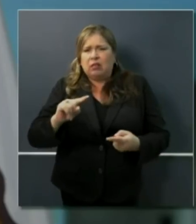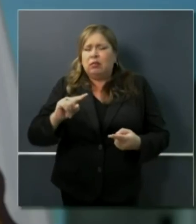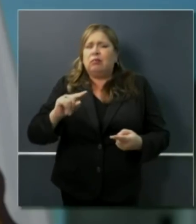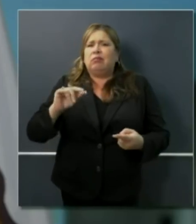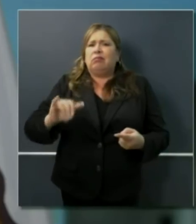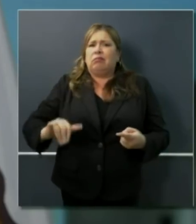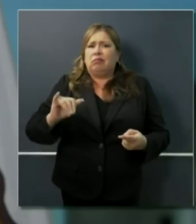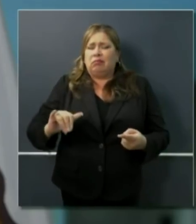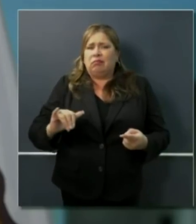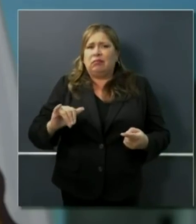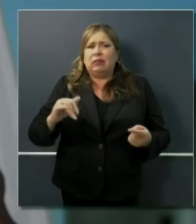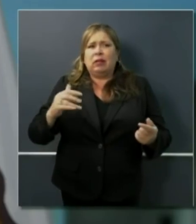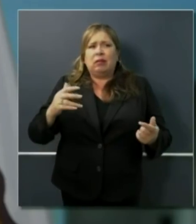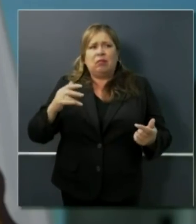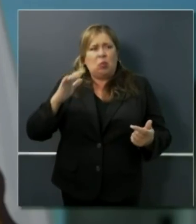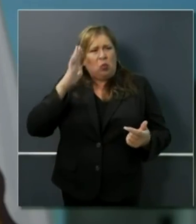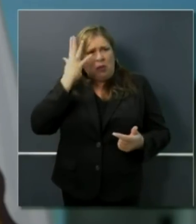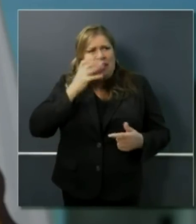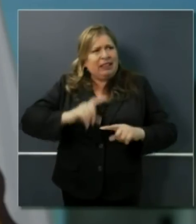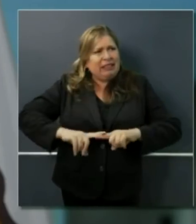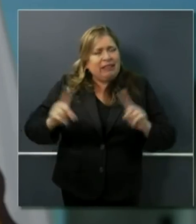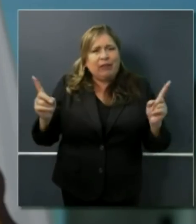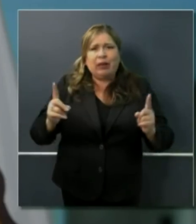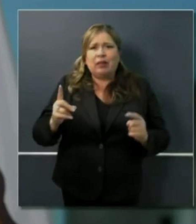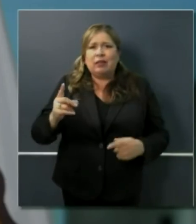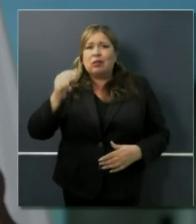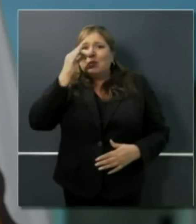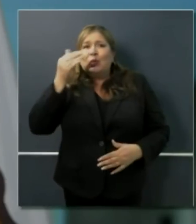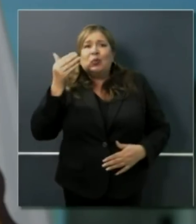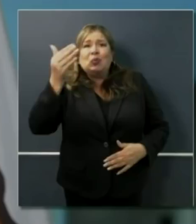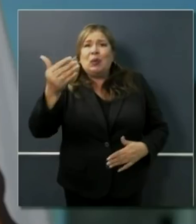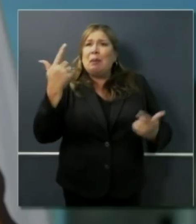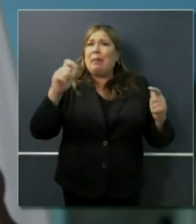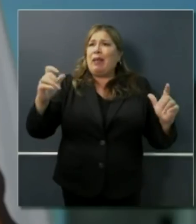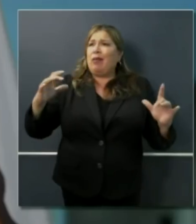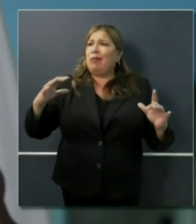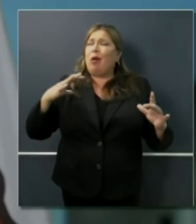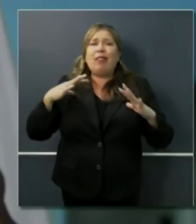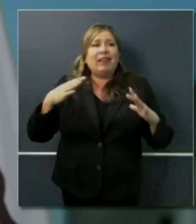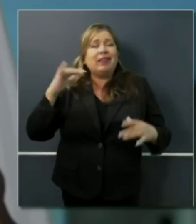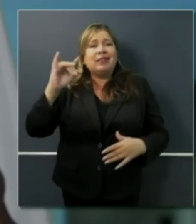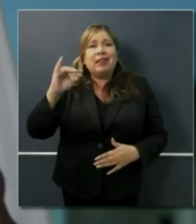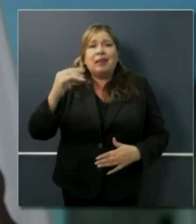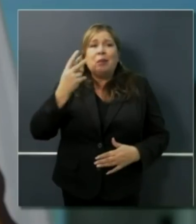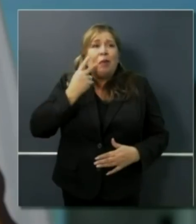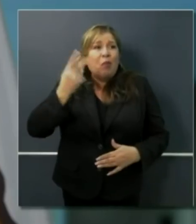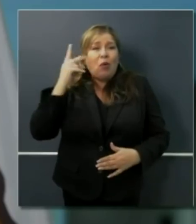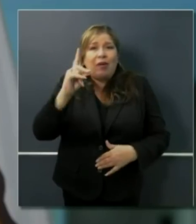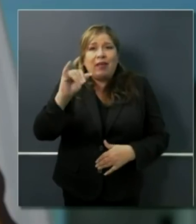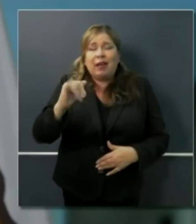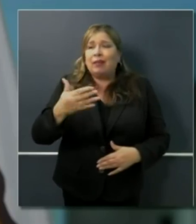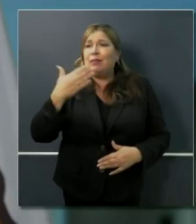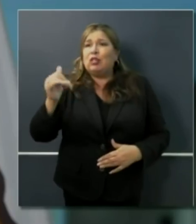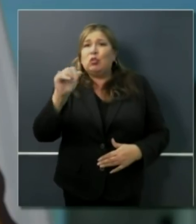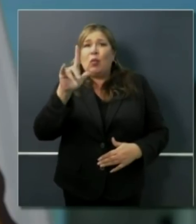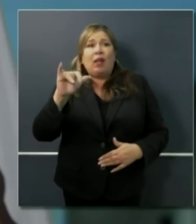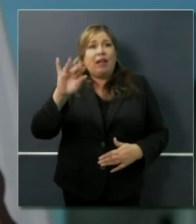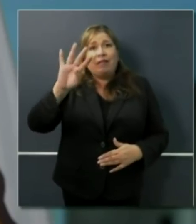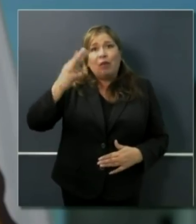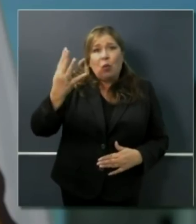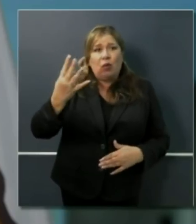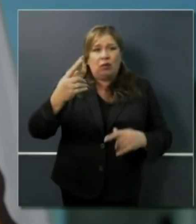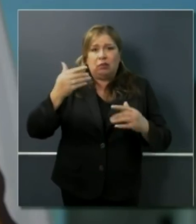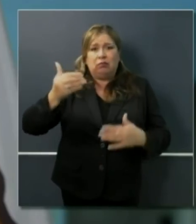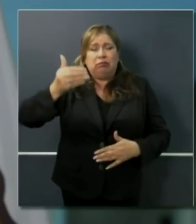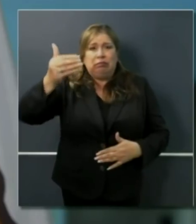pretty big holidays coming up into the summer, Memorial Day, July 4th. I mean, walk me through, if things go to plan, if we're able